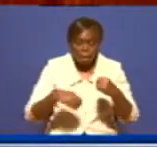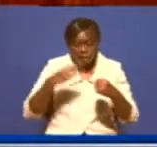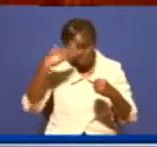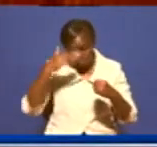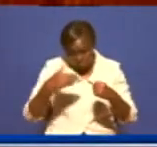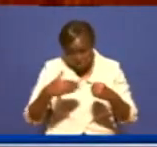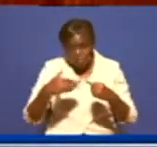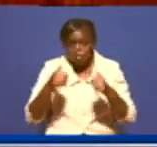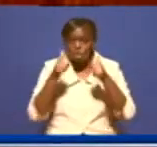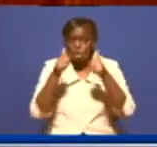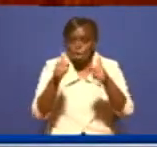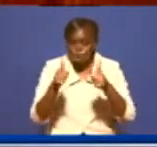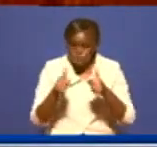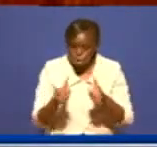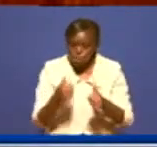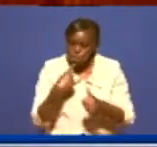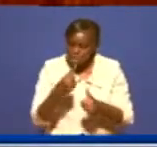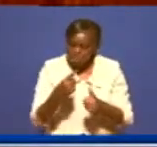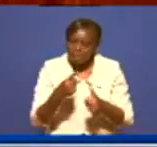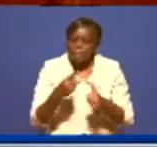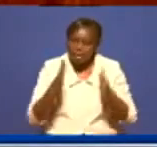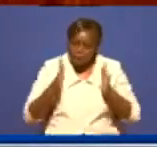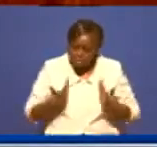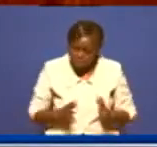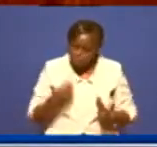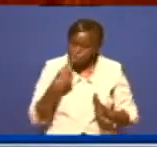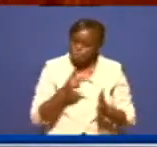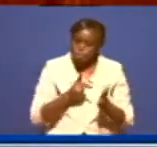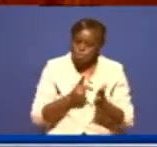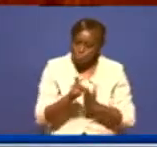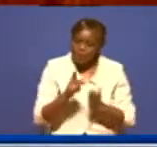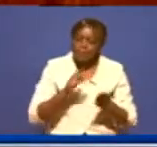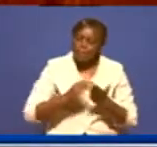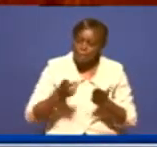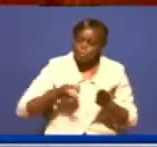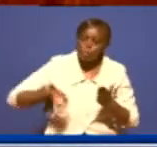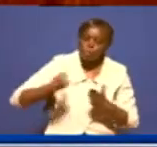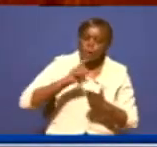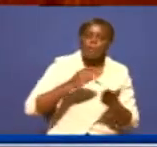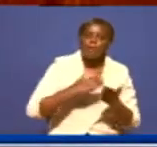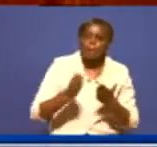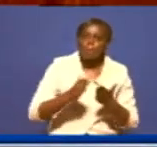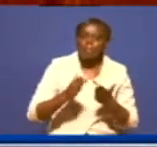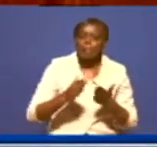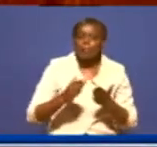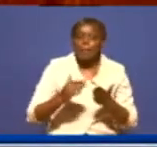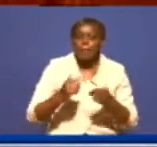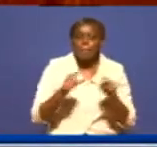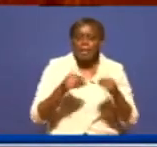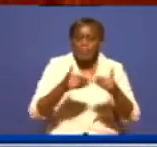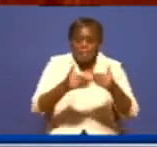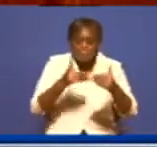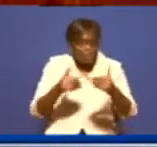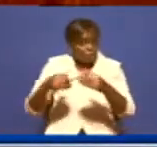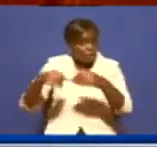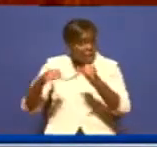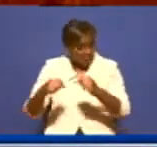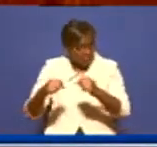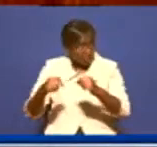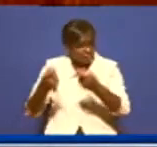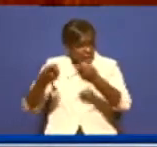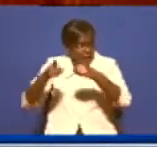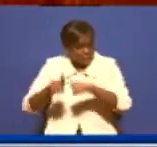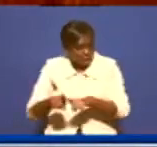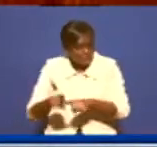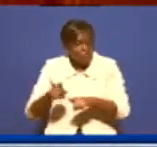written notice of the intention to do so. We go back to the initial covenant. If you want to rent